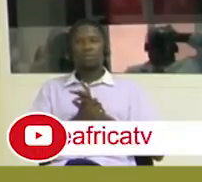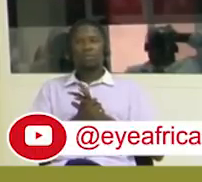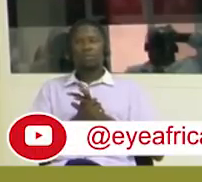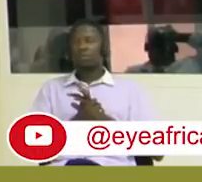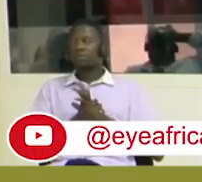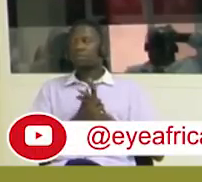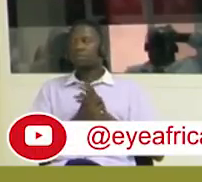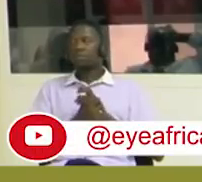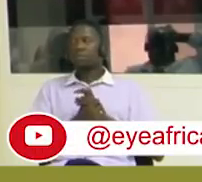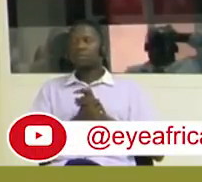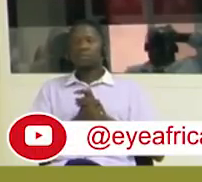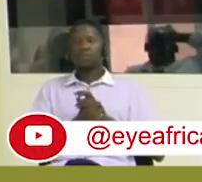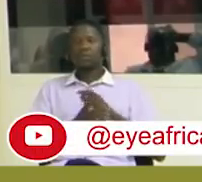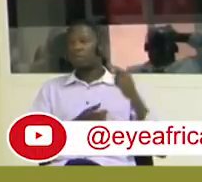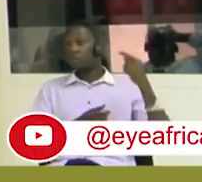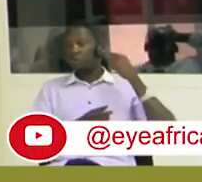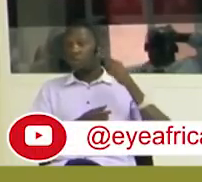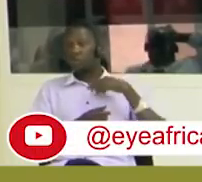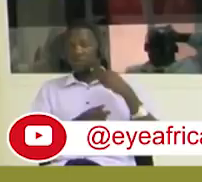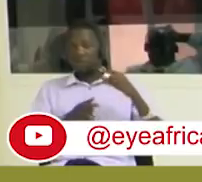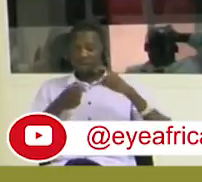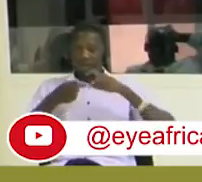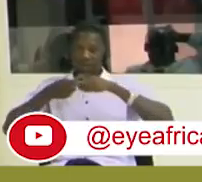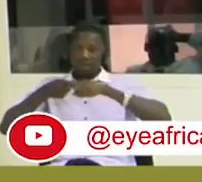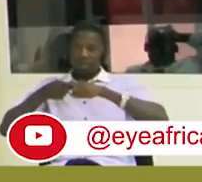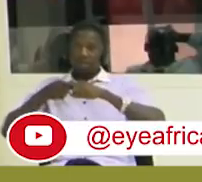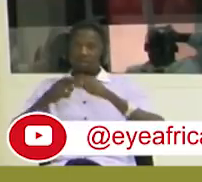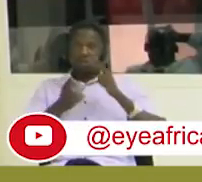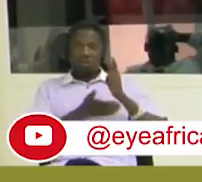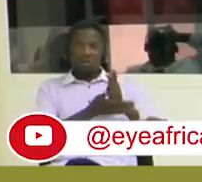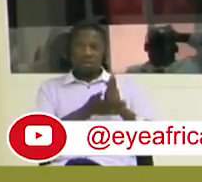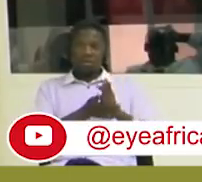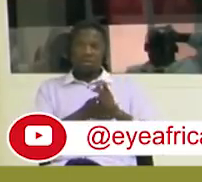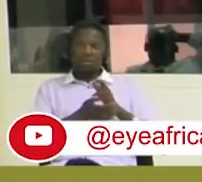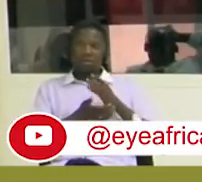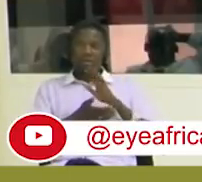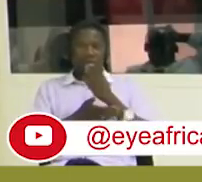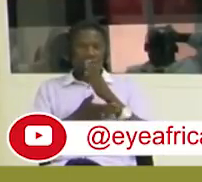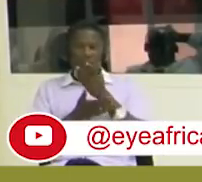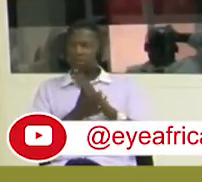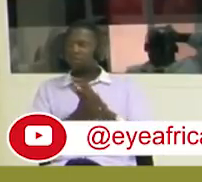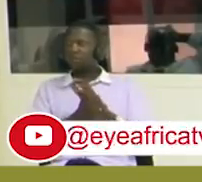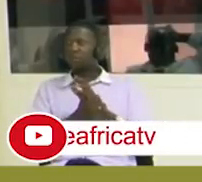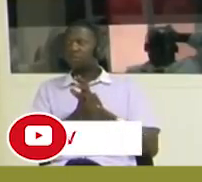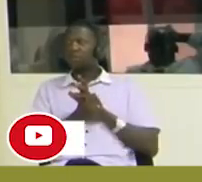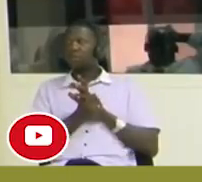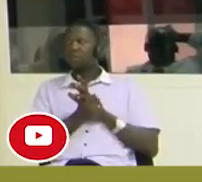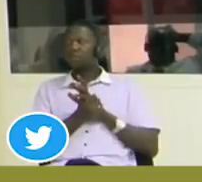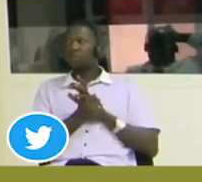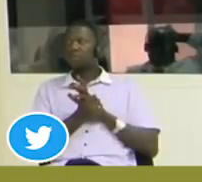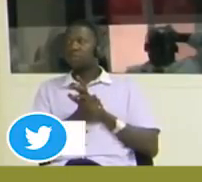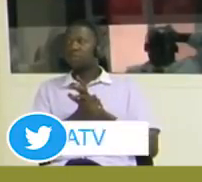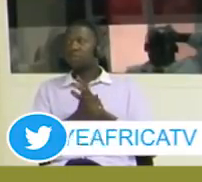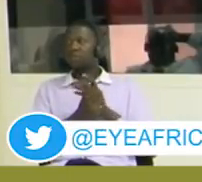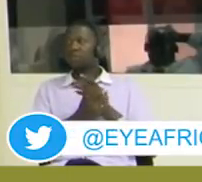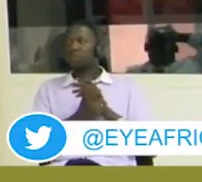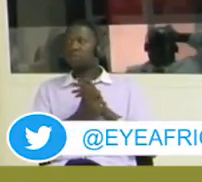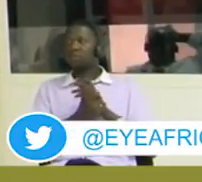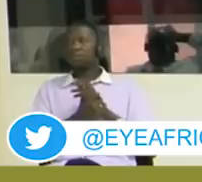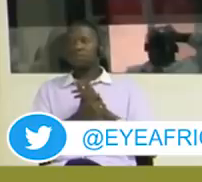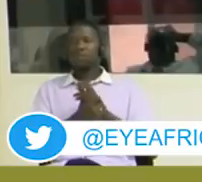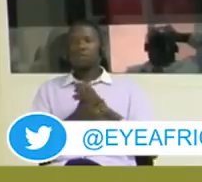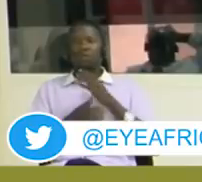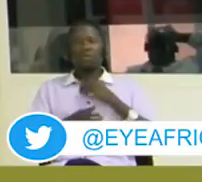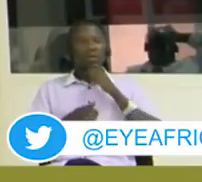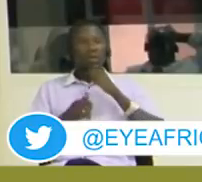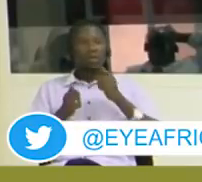audio may be linked to it, the witness. It's just a bit convoluted. Sir, can I maybe just state for the record, Mr.